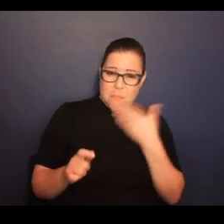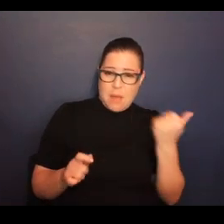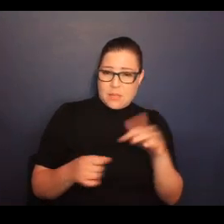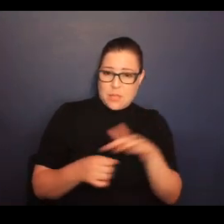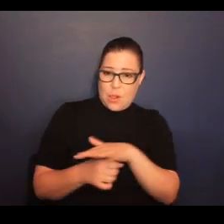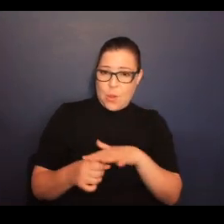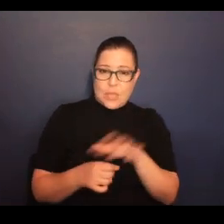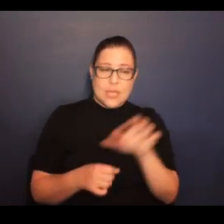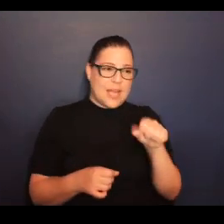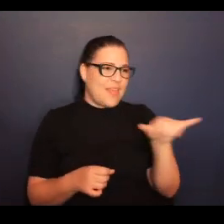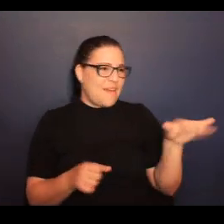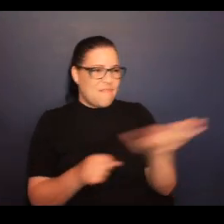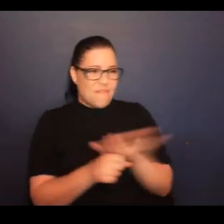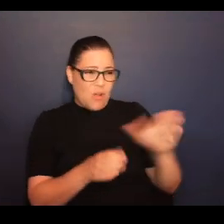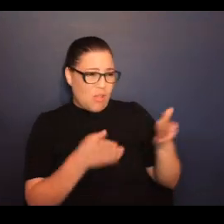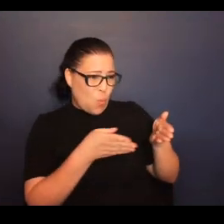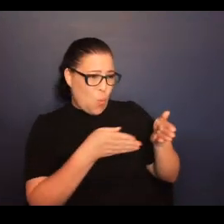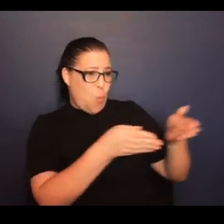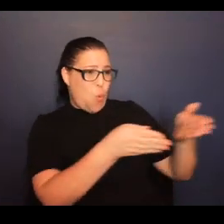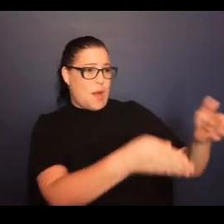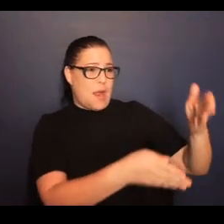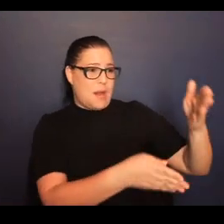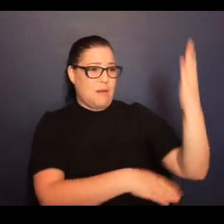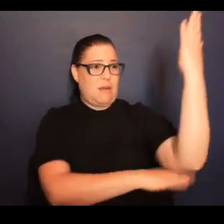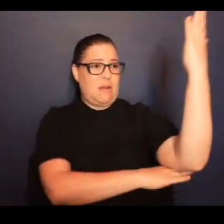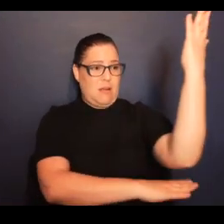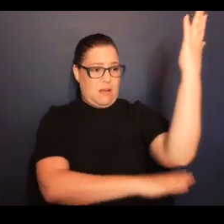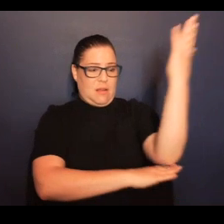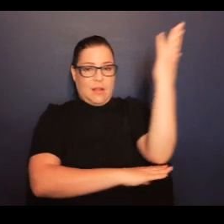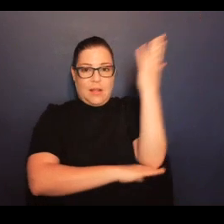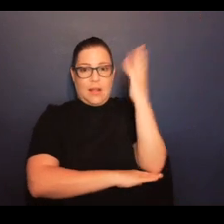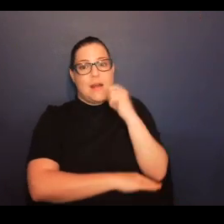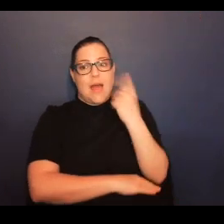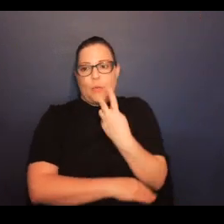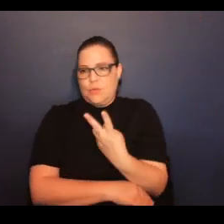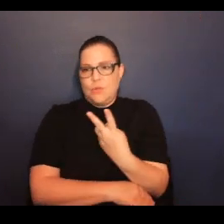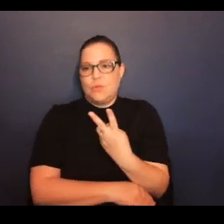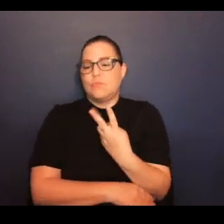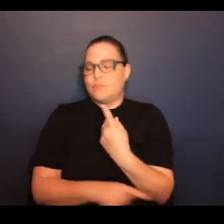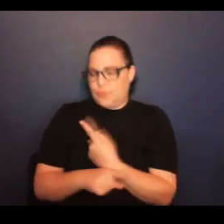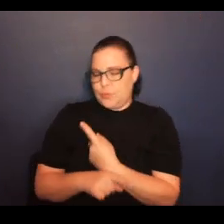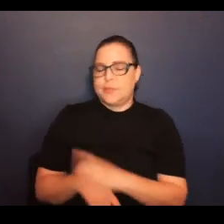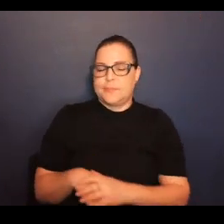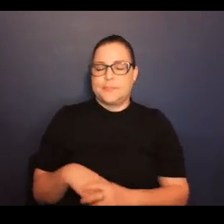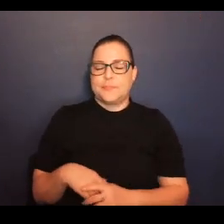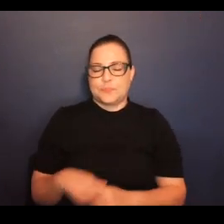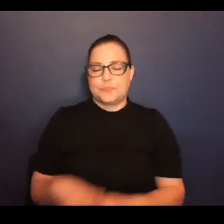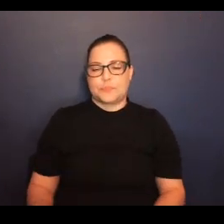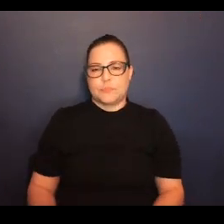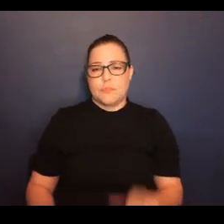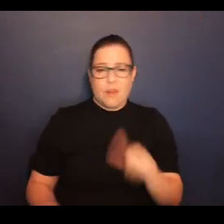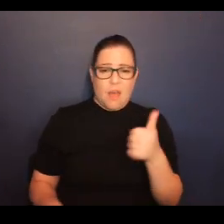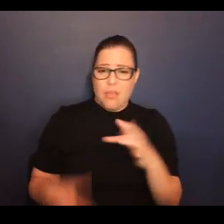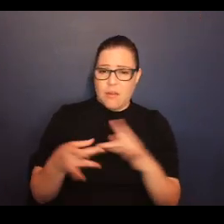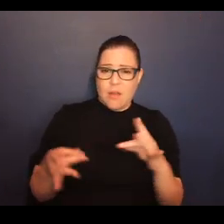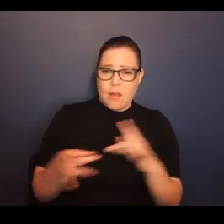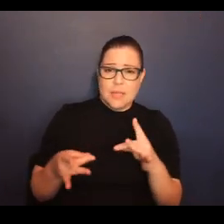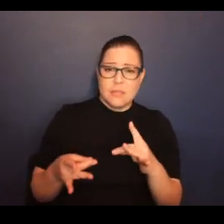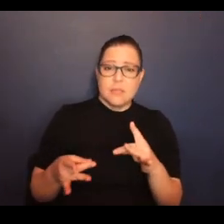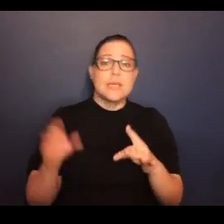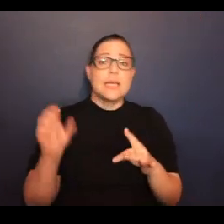It's all along that corridor. The whole length. So, okay. So it's not just these two. That's correct. Okay. All right. Anything else from my colleagues?